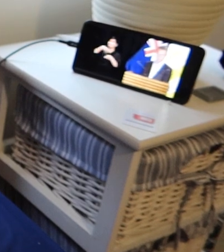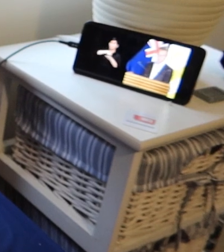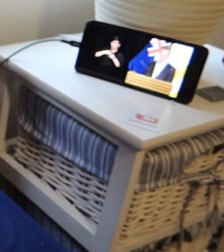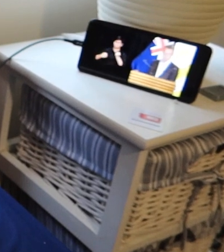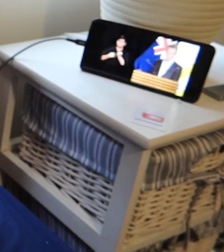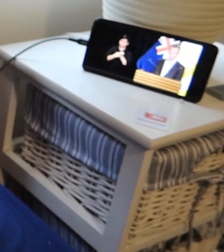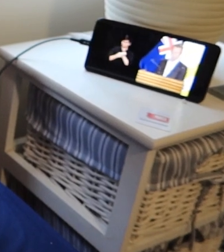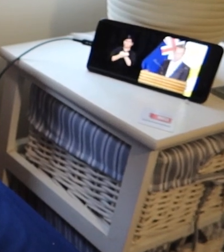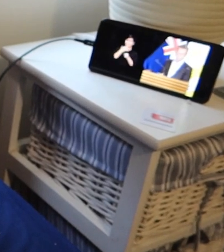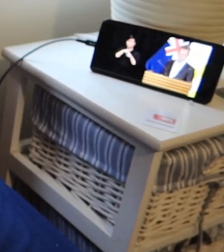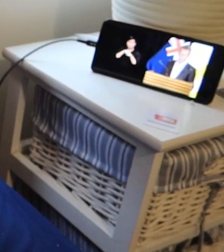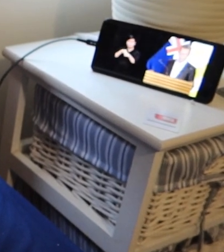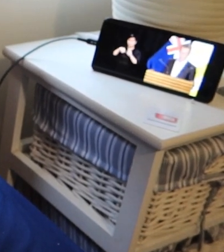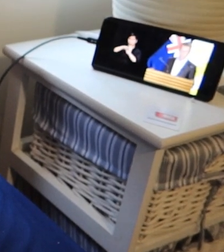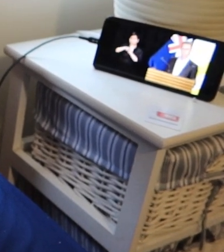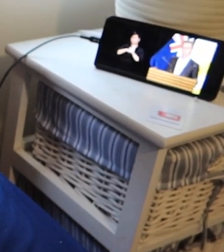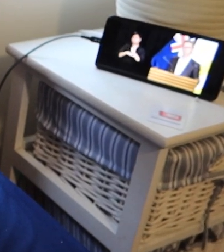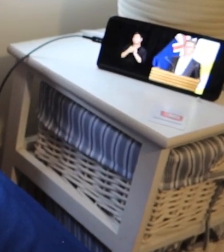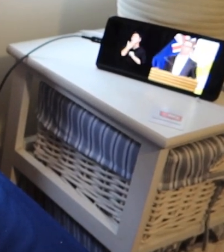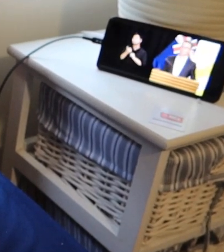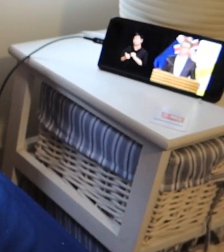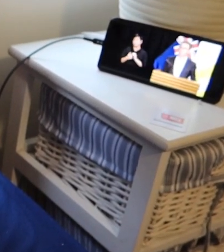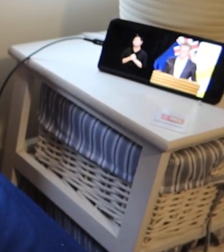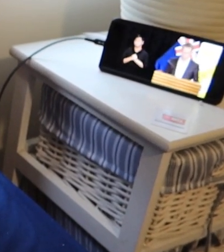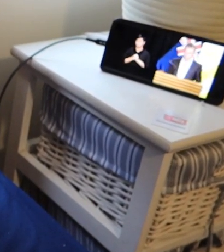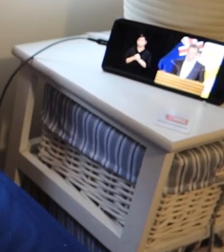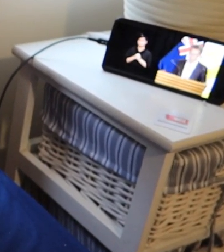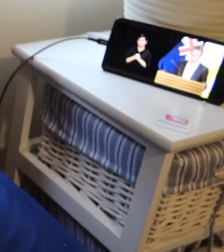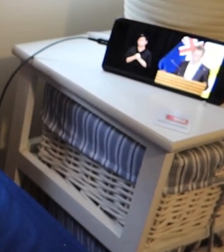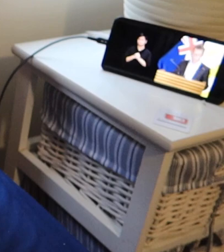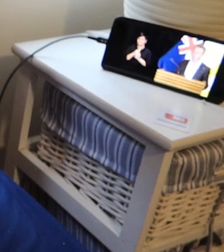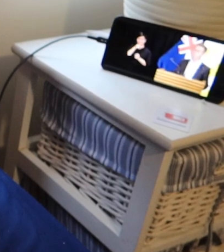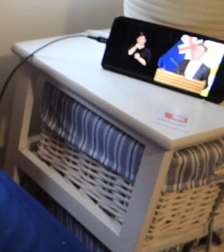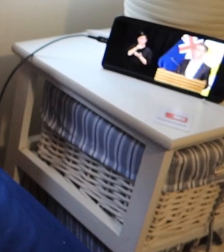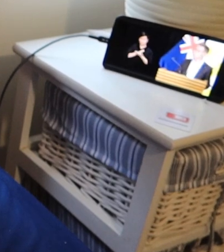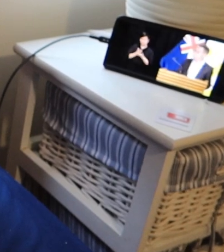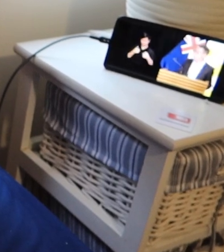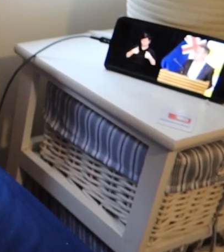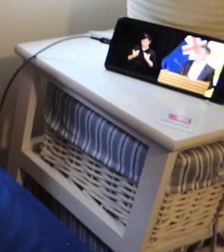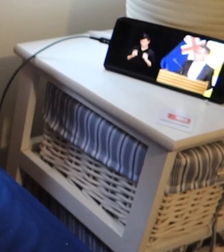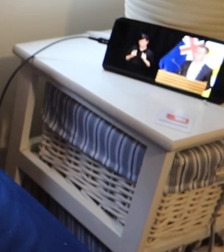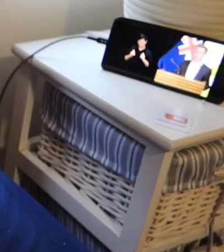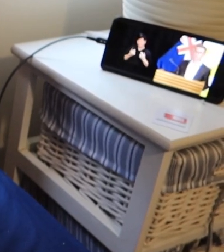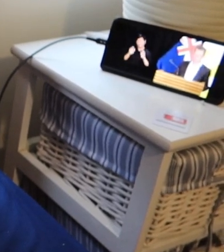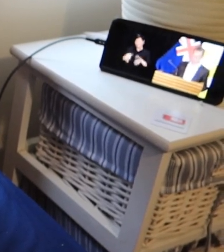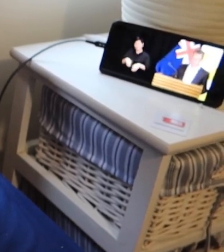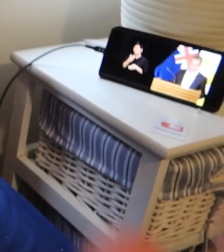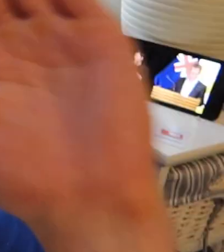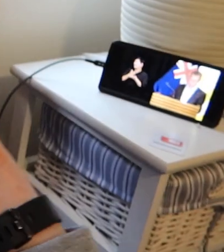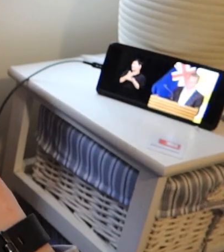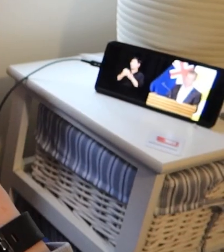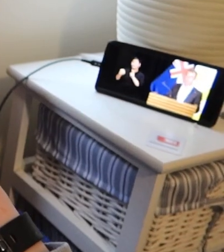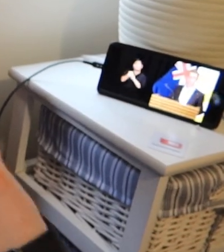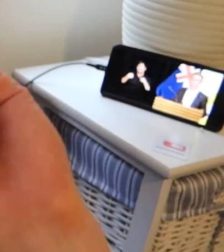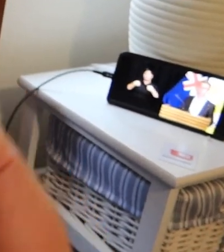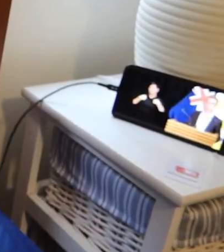remains vigilant. If you wonder what this means, if what this means for you, what you might do, whether it will make a difference, yes, indeed it does.